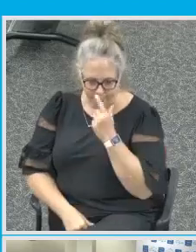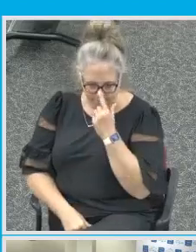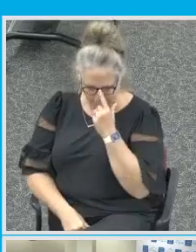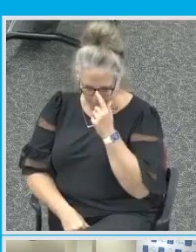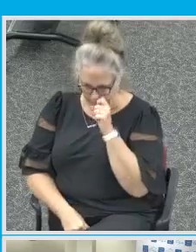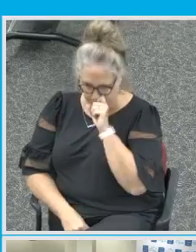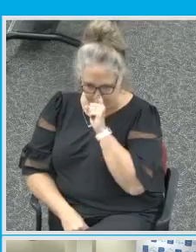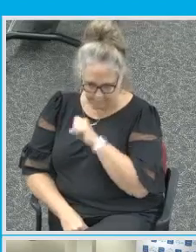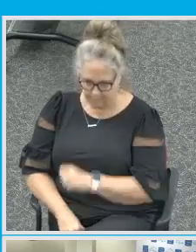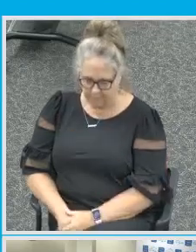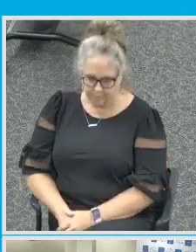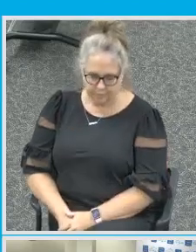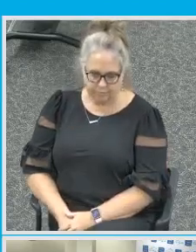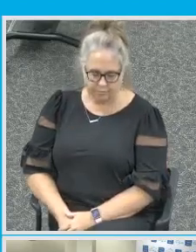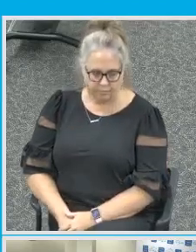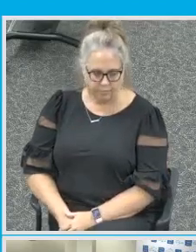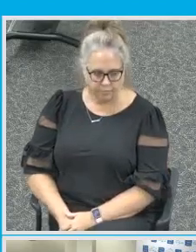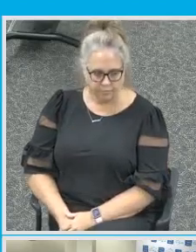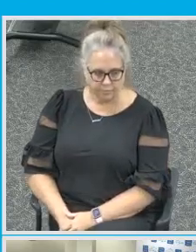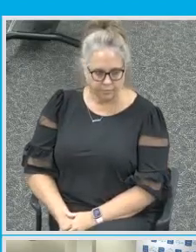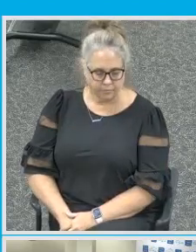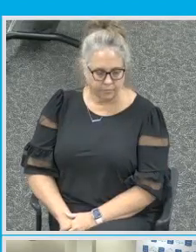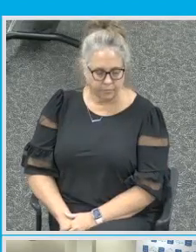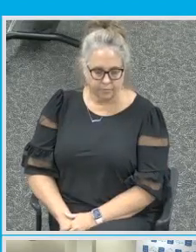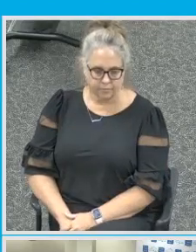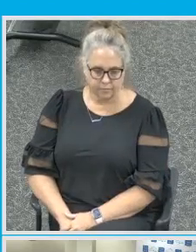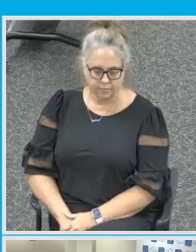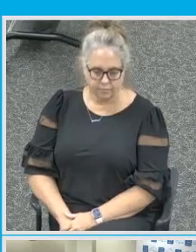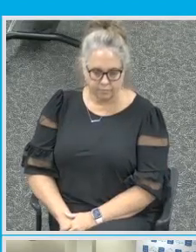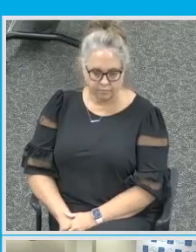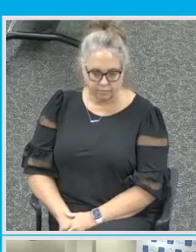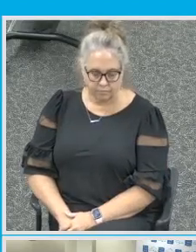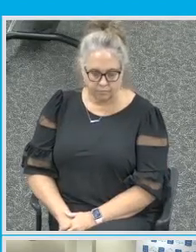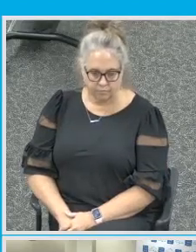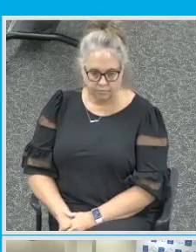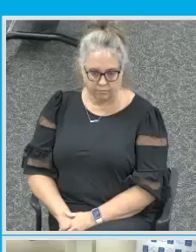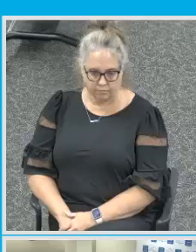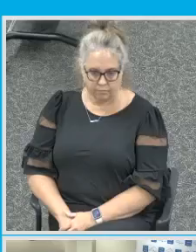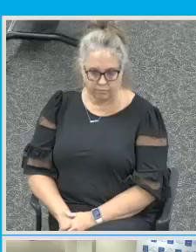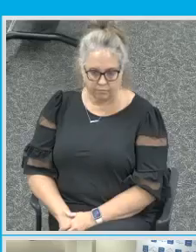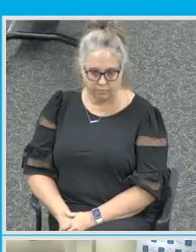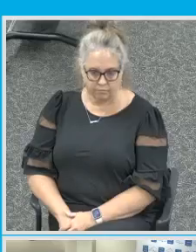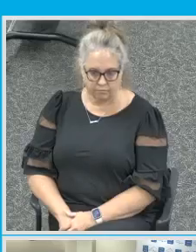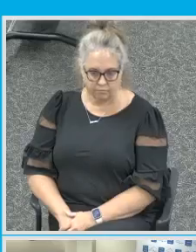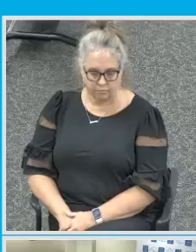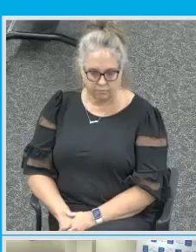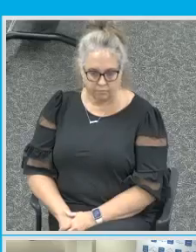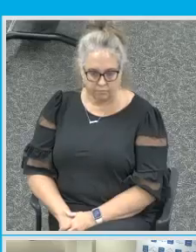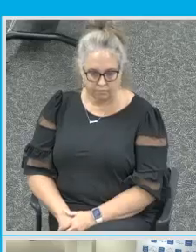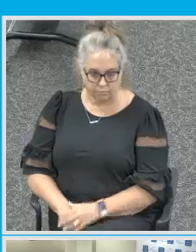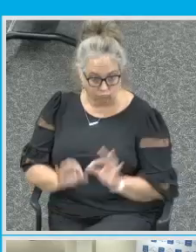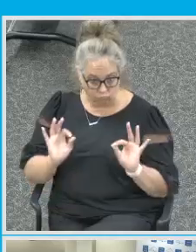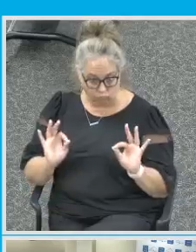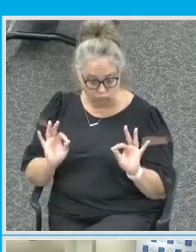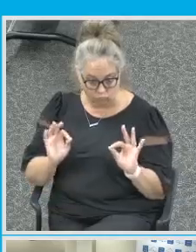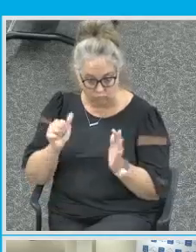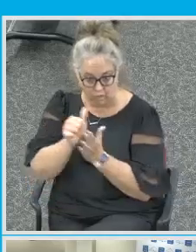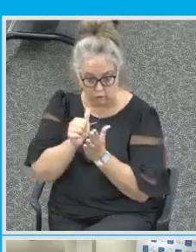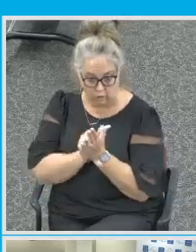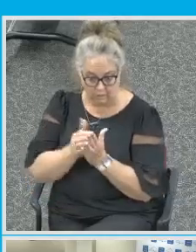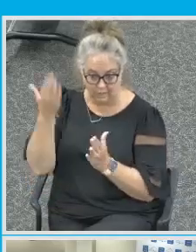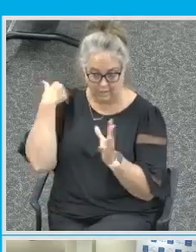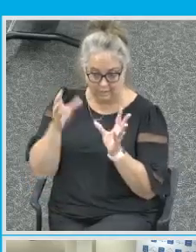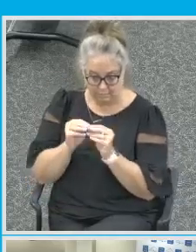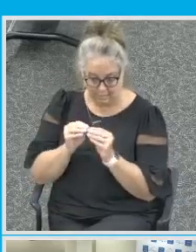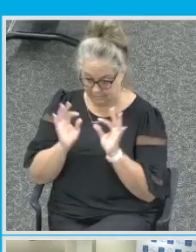Mayor Havenar, and all in favor of approving the minutes? Aye. It's the agenda, correct? The agenda, The agenda, yes. thank you.